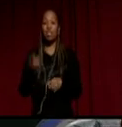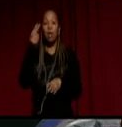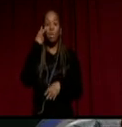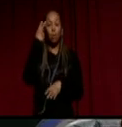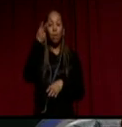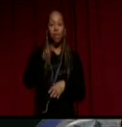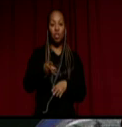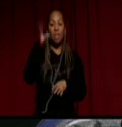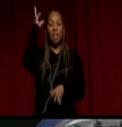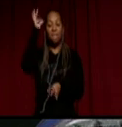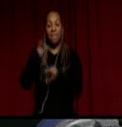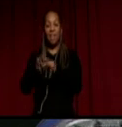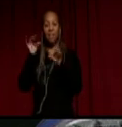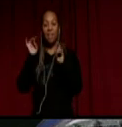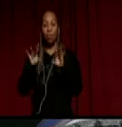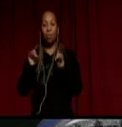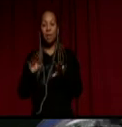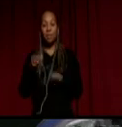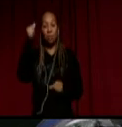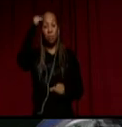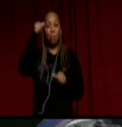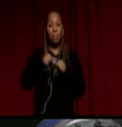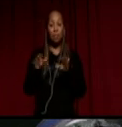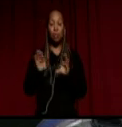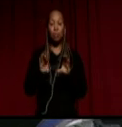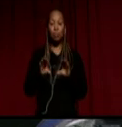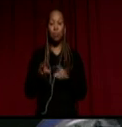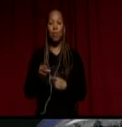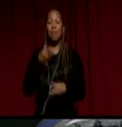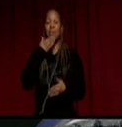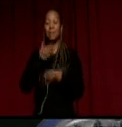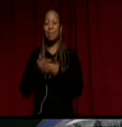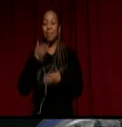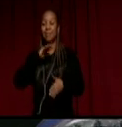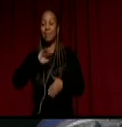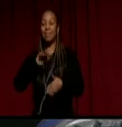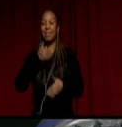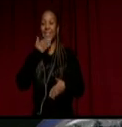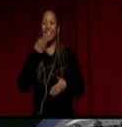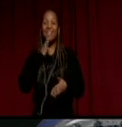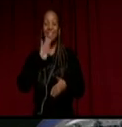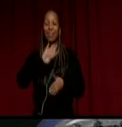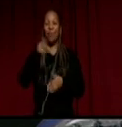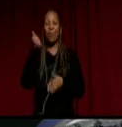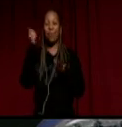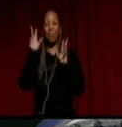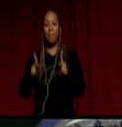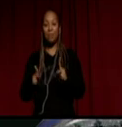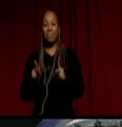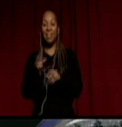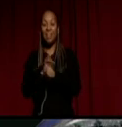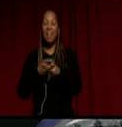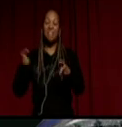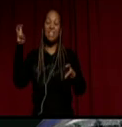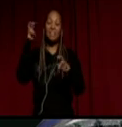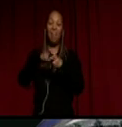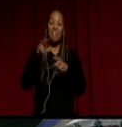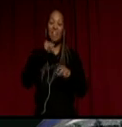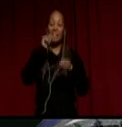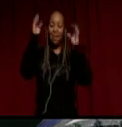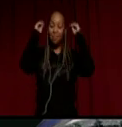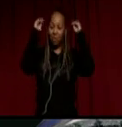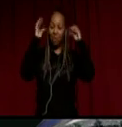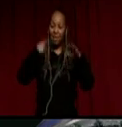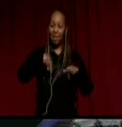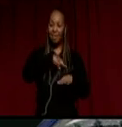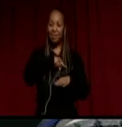in to Faith in Crisis. Remember to do something good for somebody else. If this virus hasn't taught us anything, it has taught